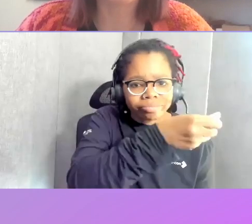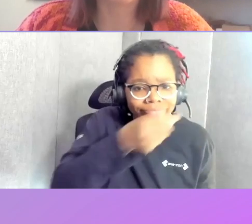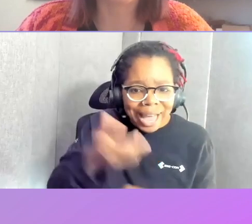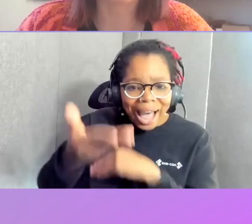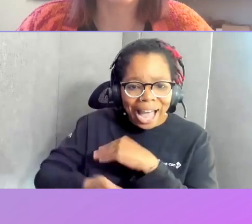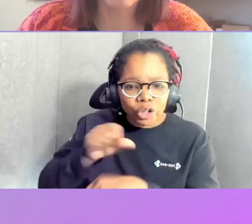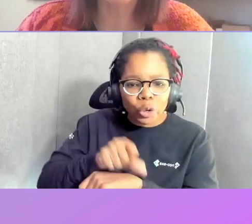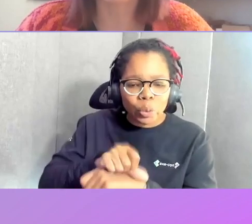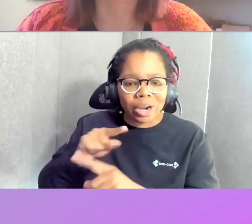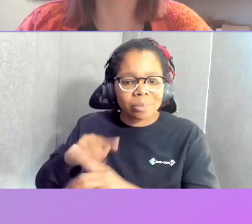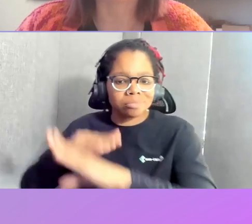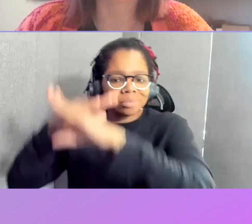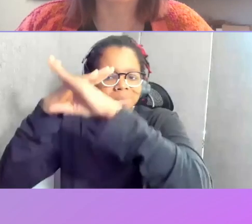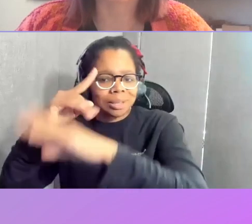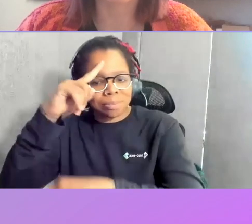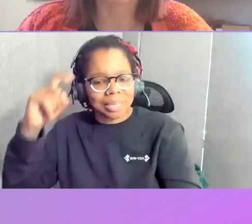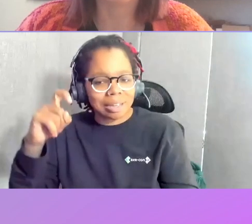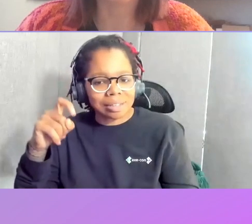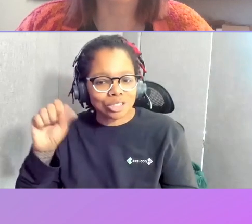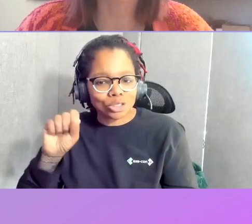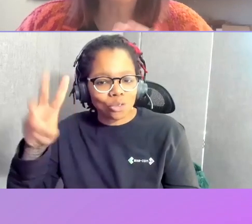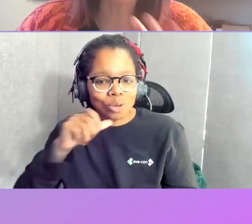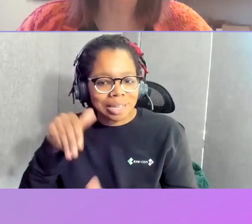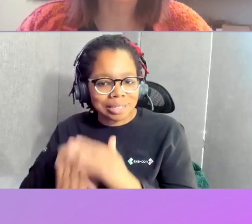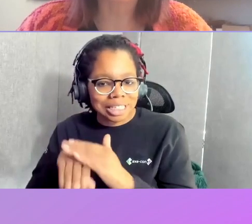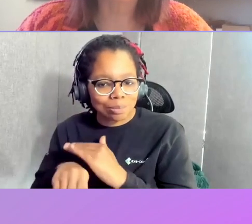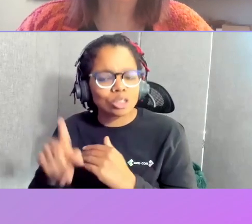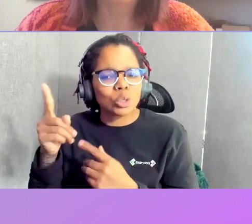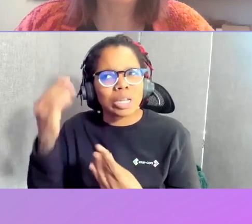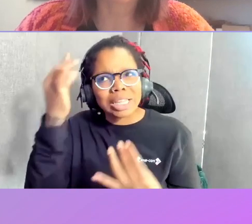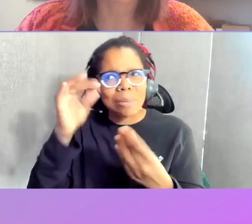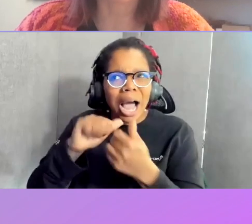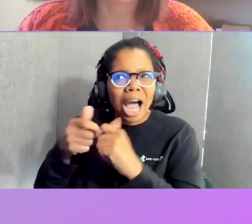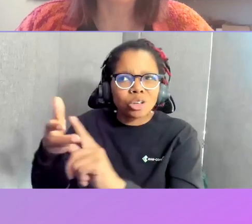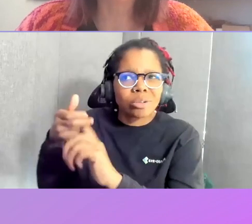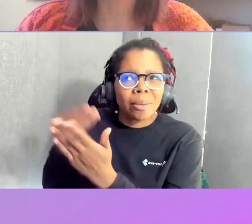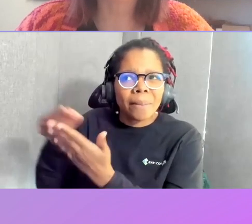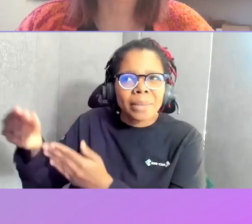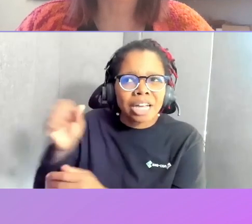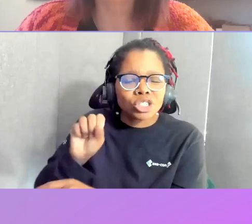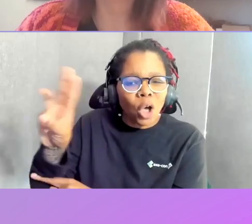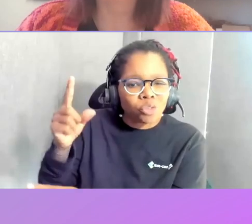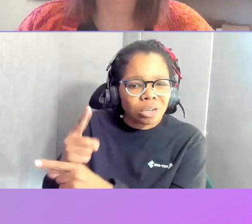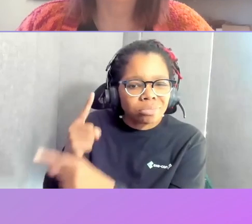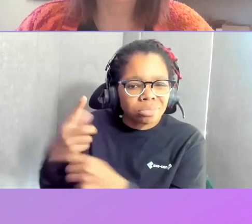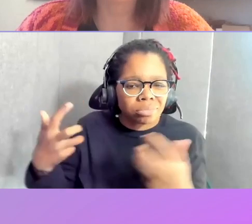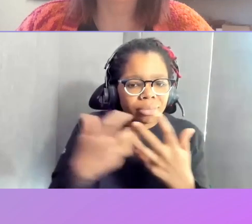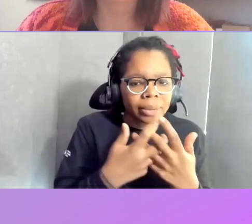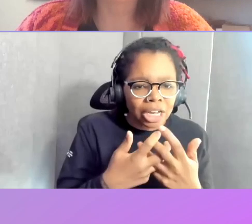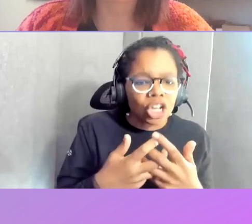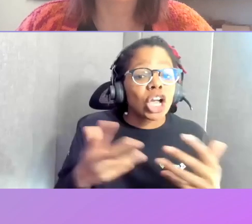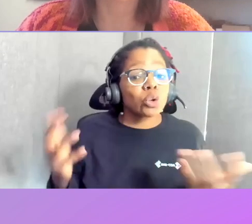job effectively because the software isn't accessible. So you want to consider this, and there are ways to be able to co-design with